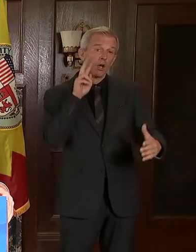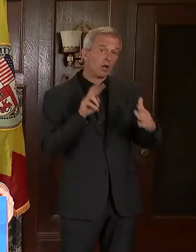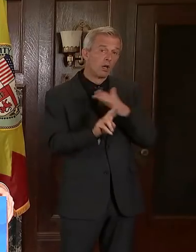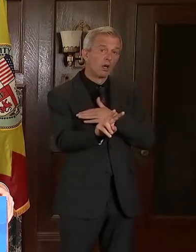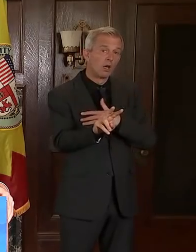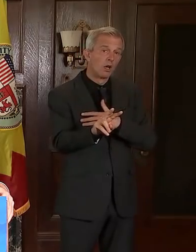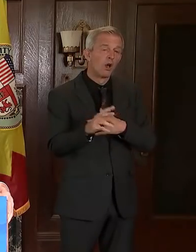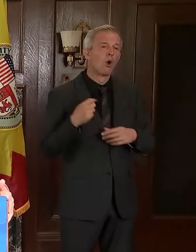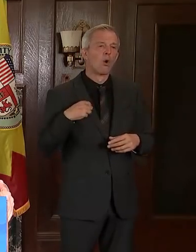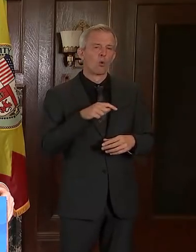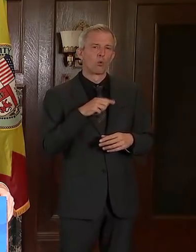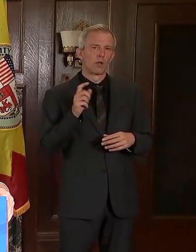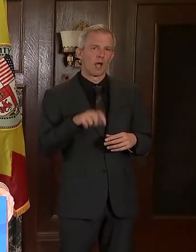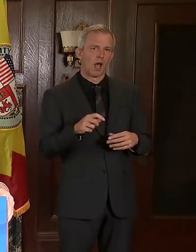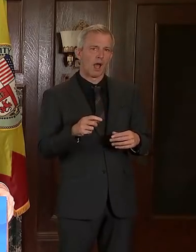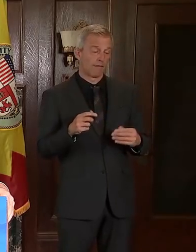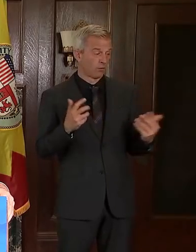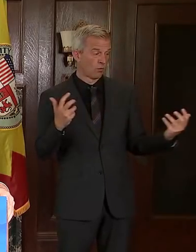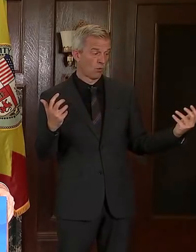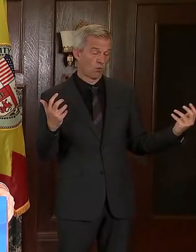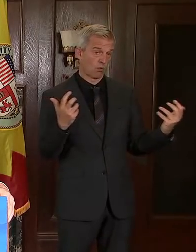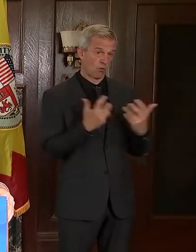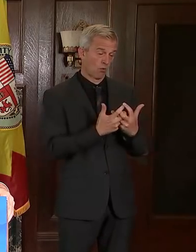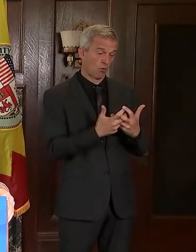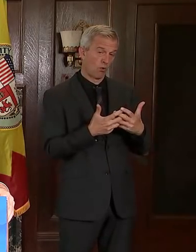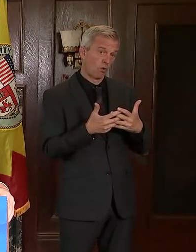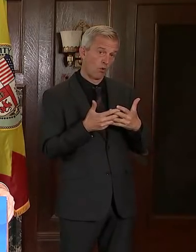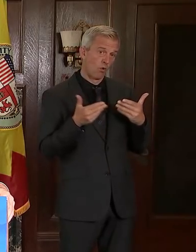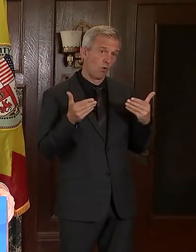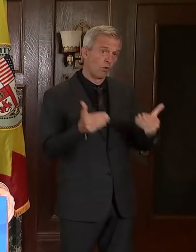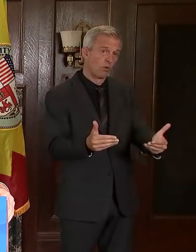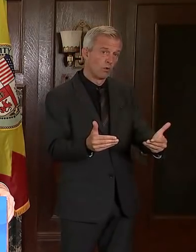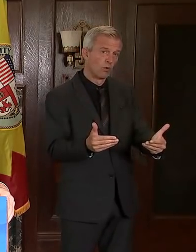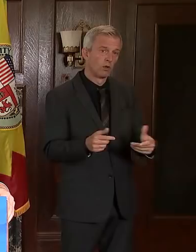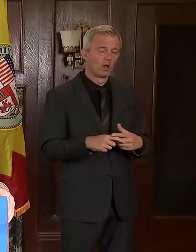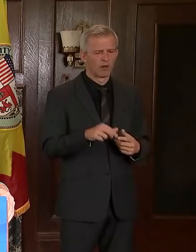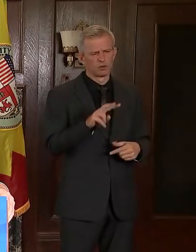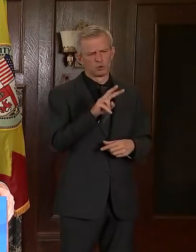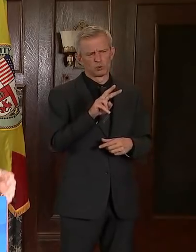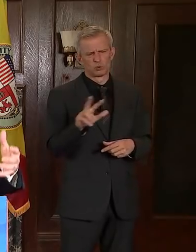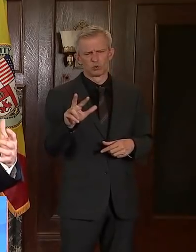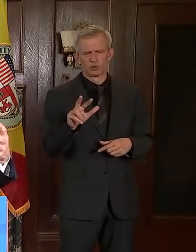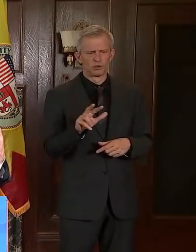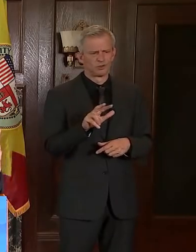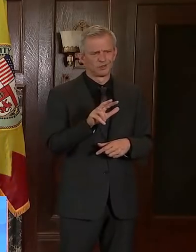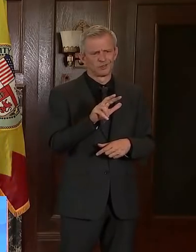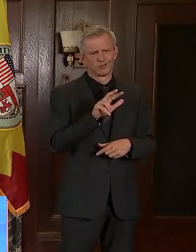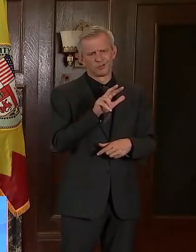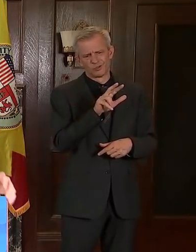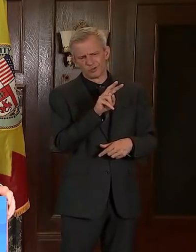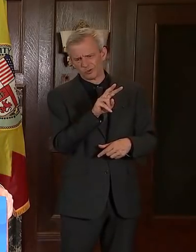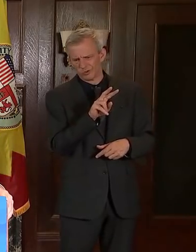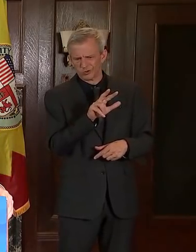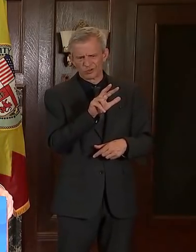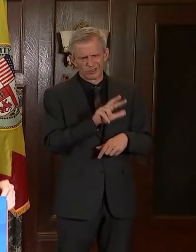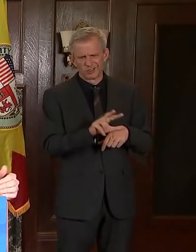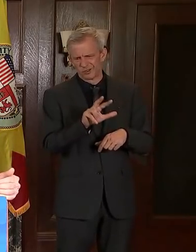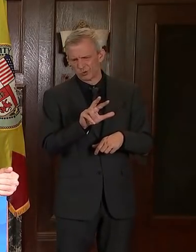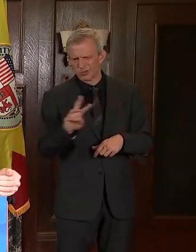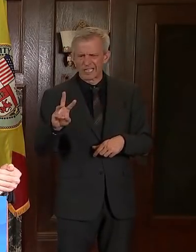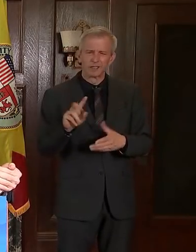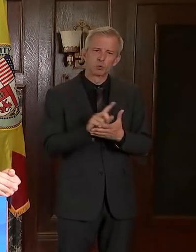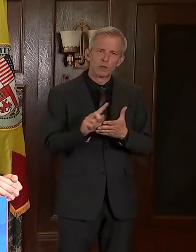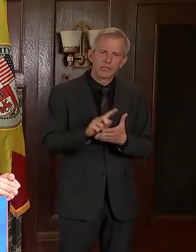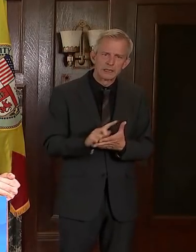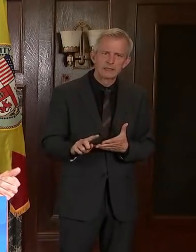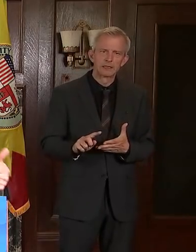together. I think that every 2 to 4 weeks, or maybe 3 to 6 weeks, we should be kind of informally talking to each other and saying, what